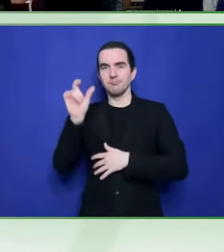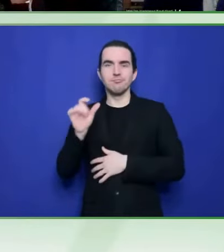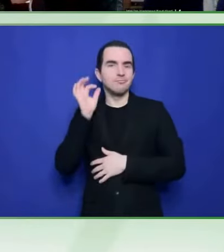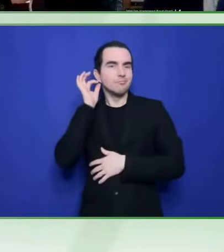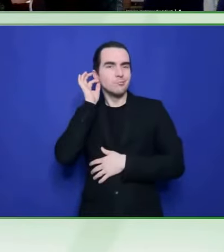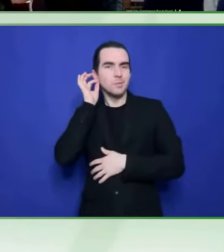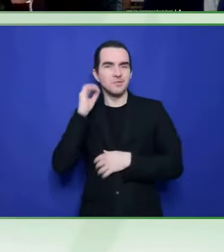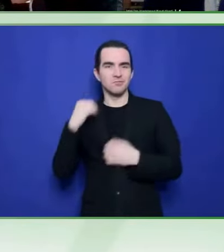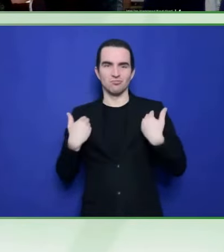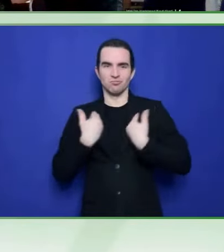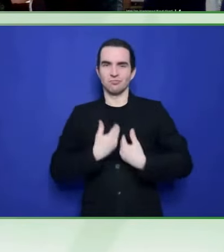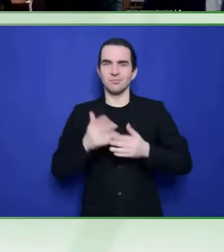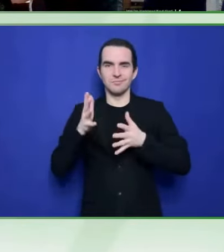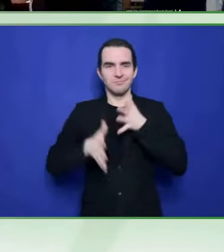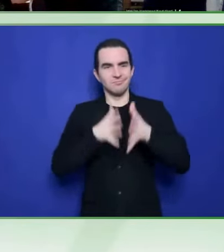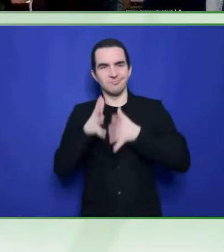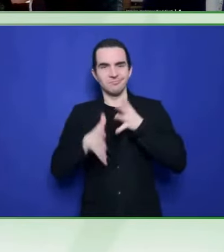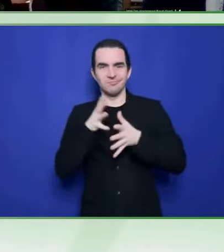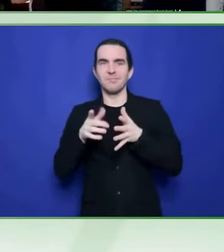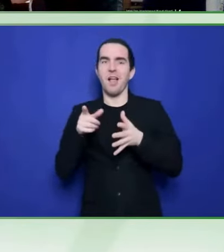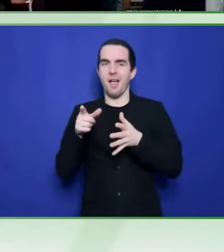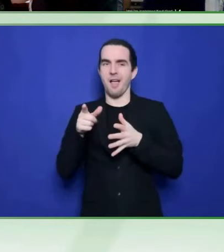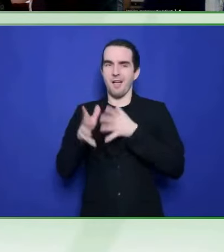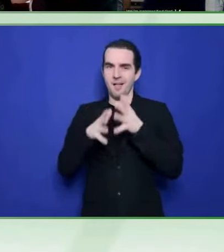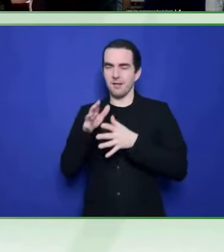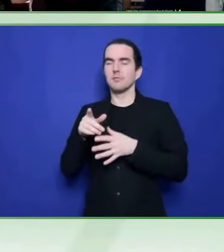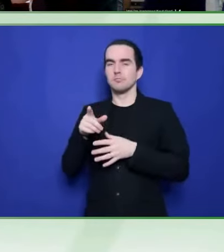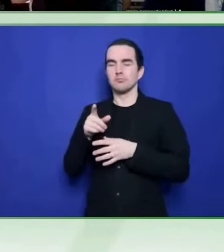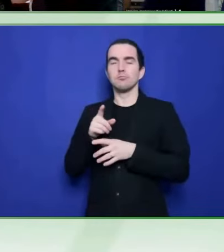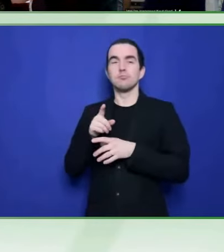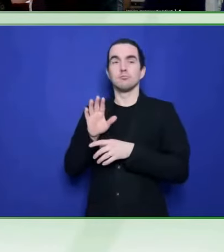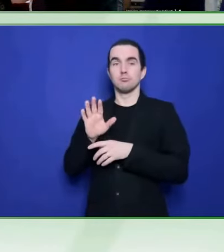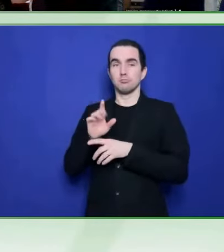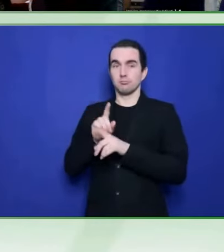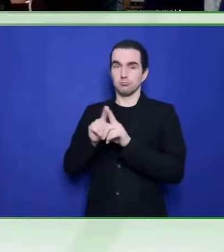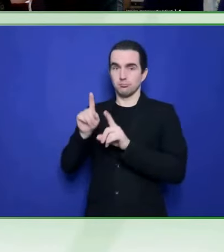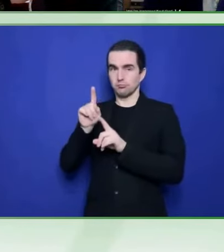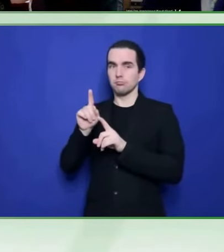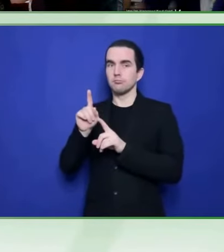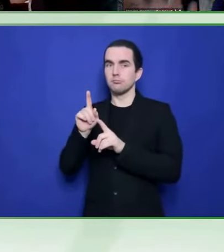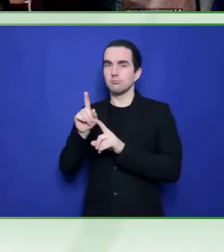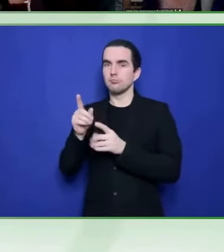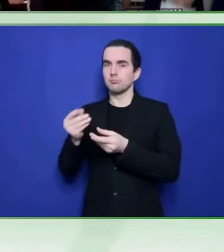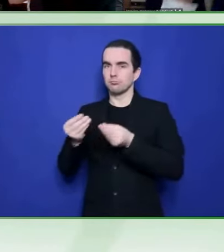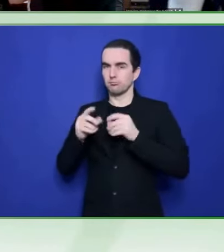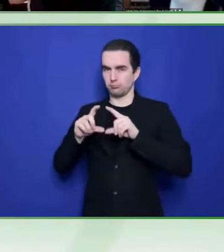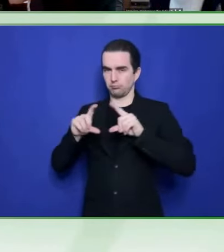Mother and child spending time in the silent room and very special guest room.